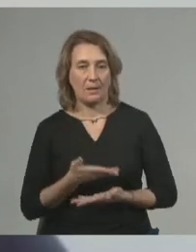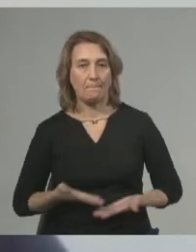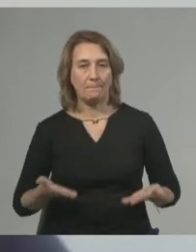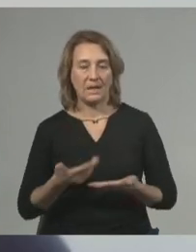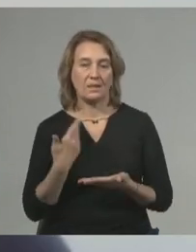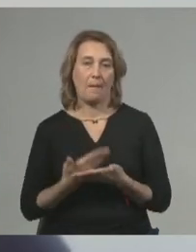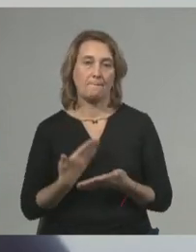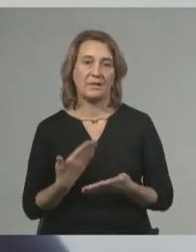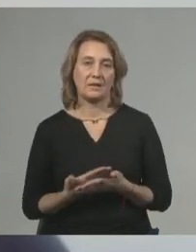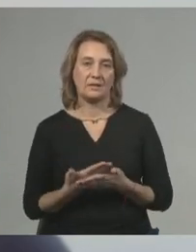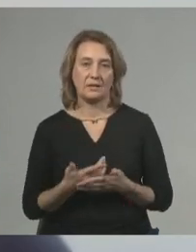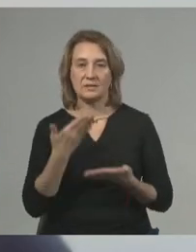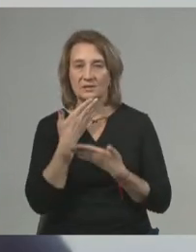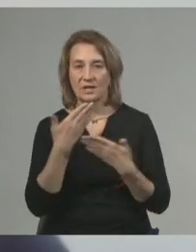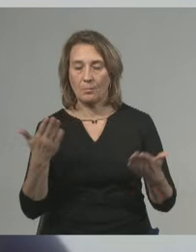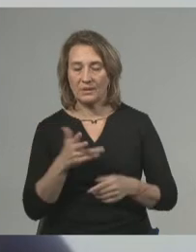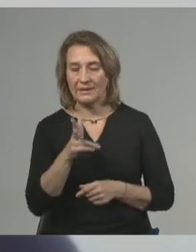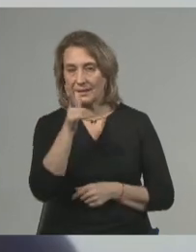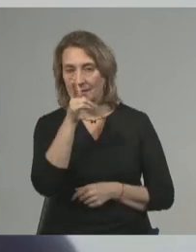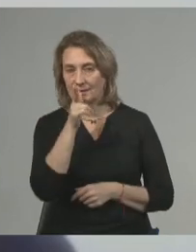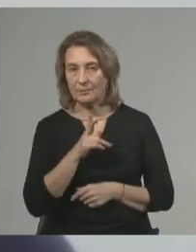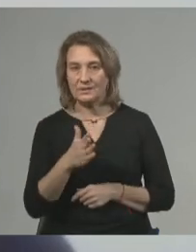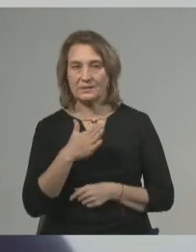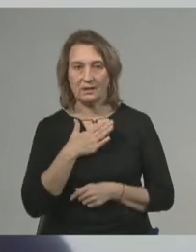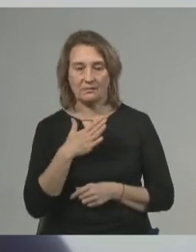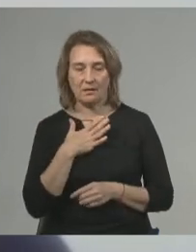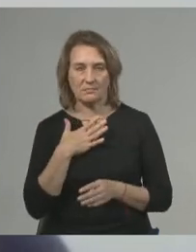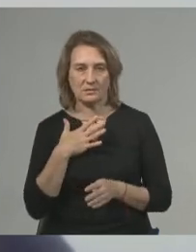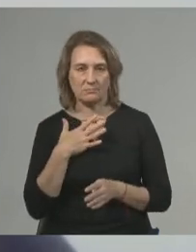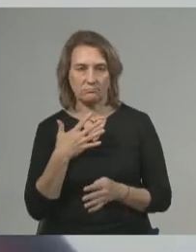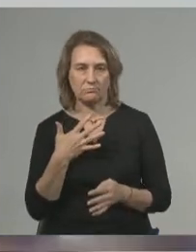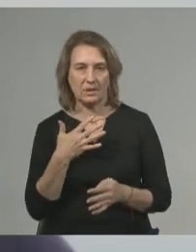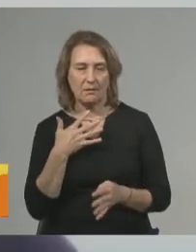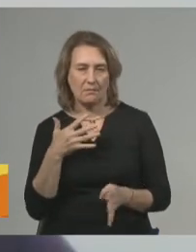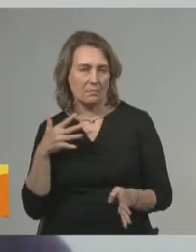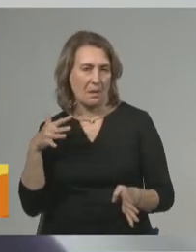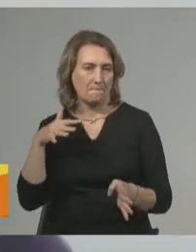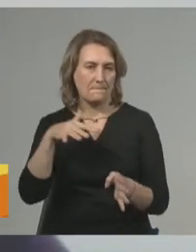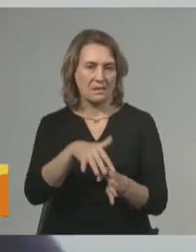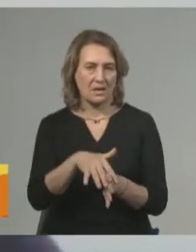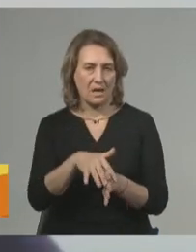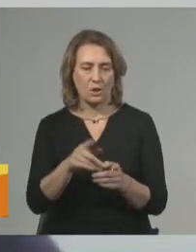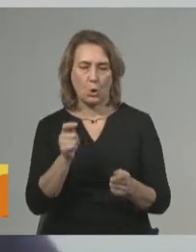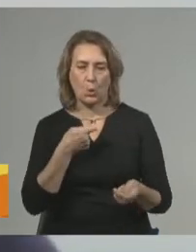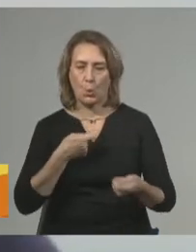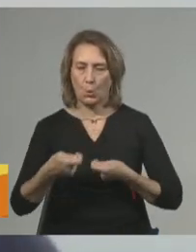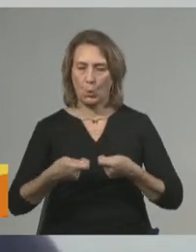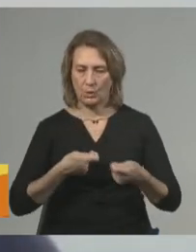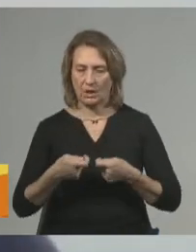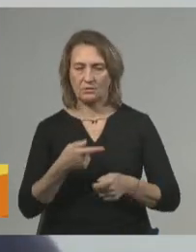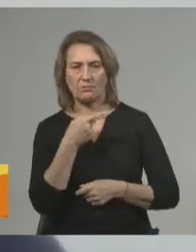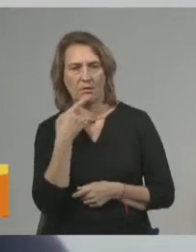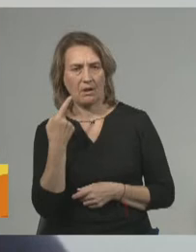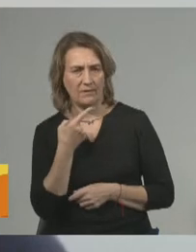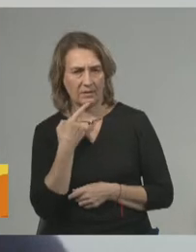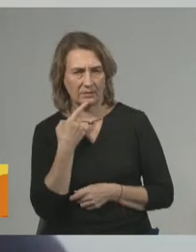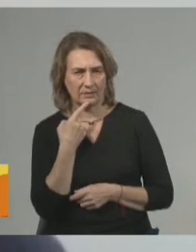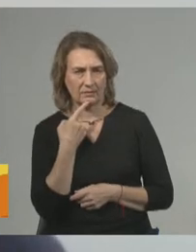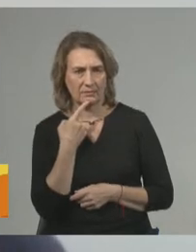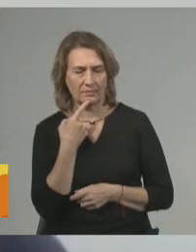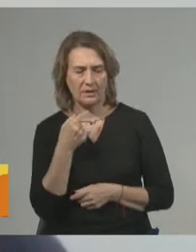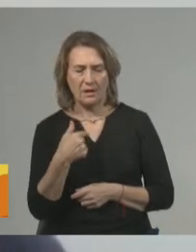three months we have been attacked by the government in terms of social media are causing a